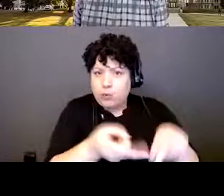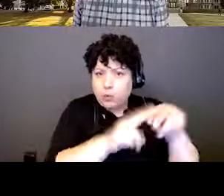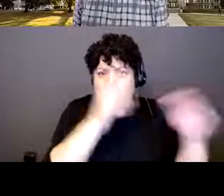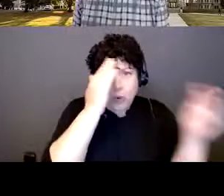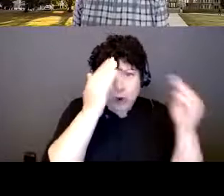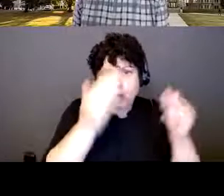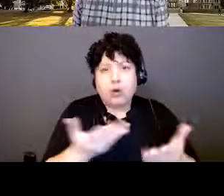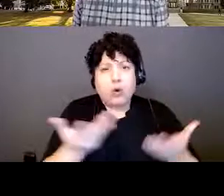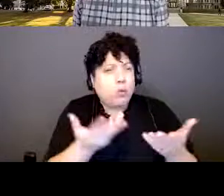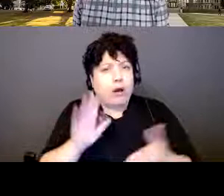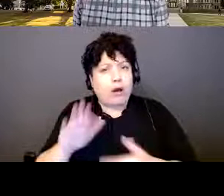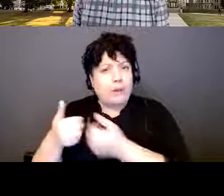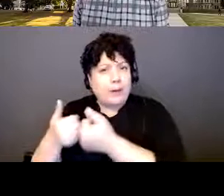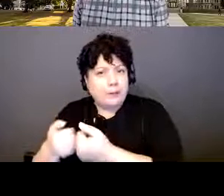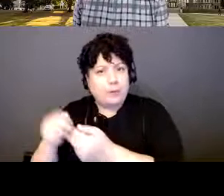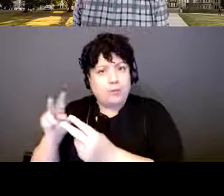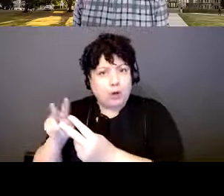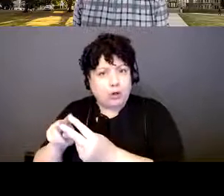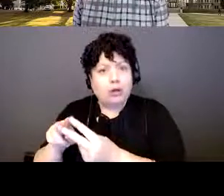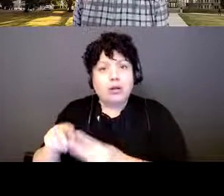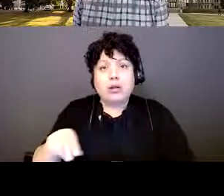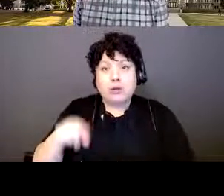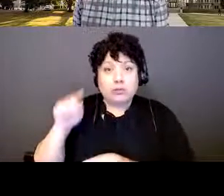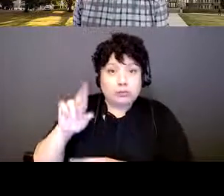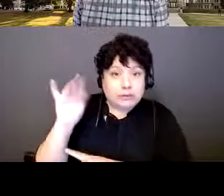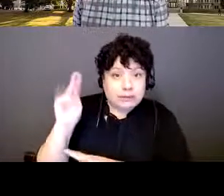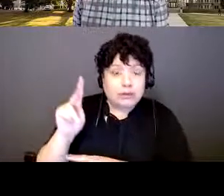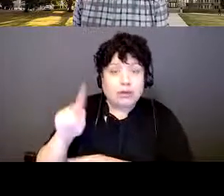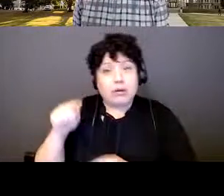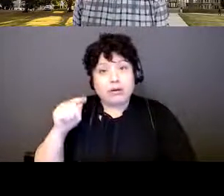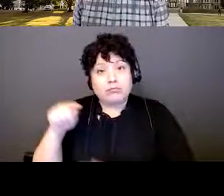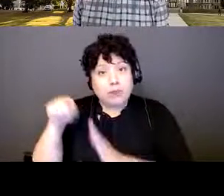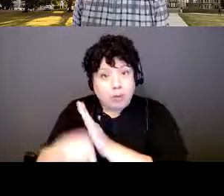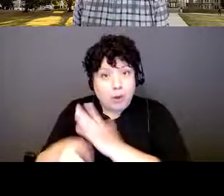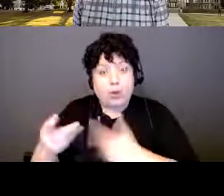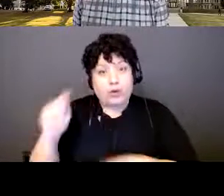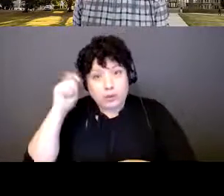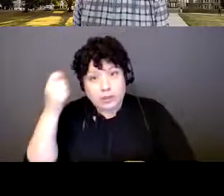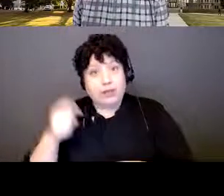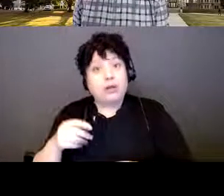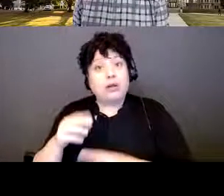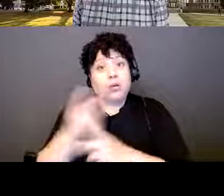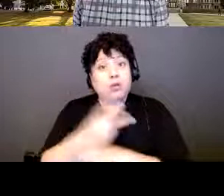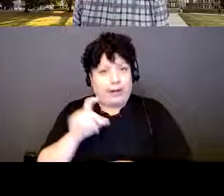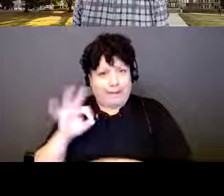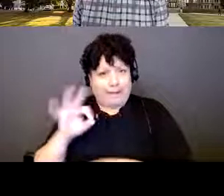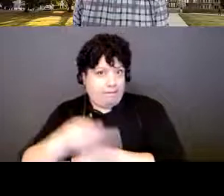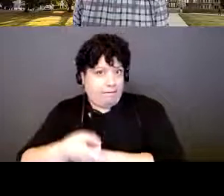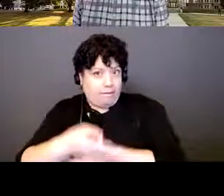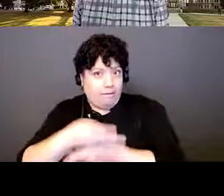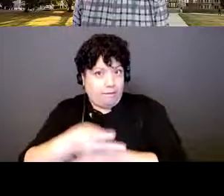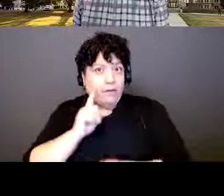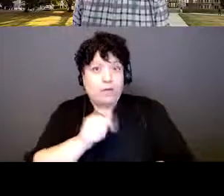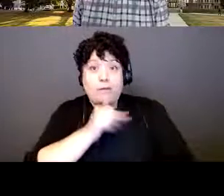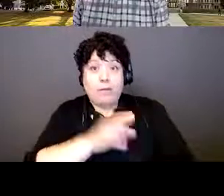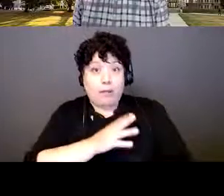partner homicide, suicide, particularly if the male is in the caretaker role for his female partner, and there's been other major